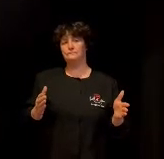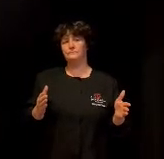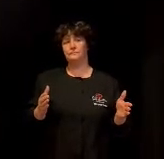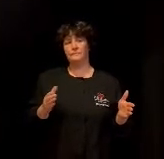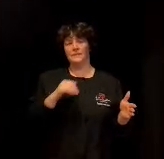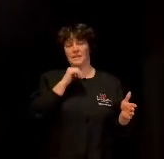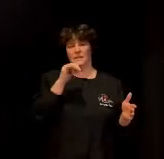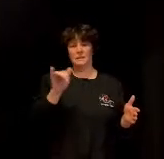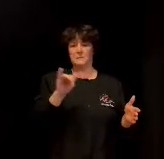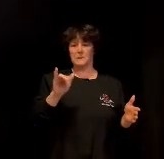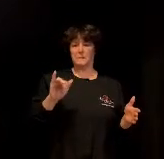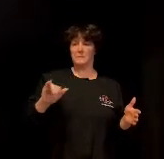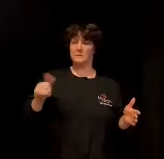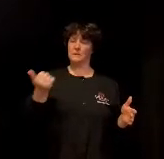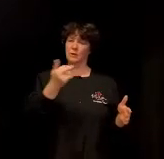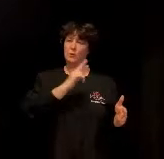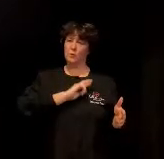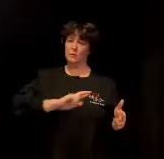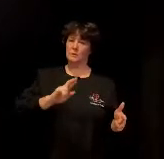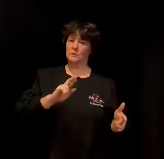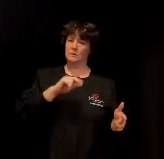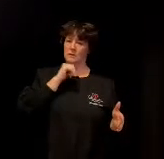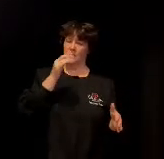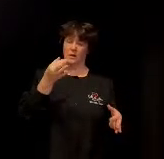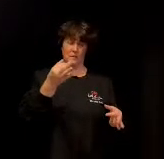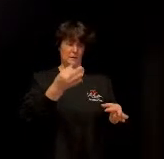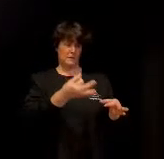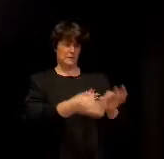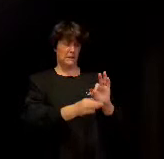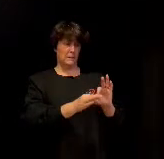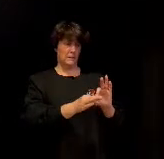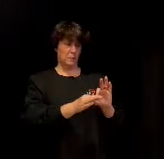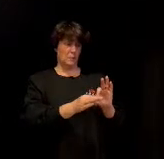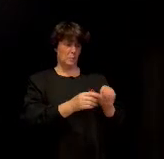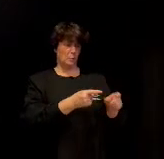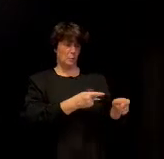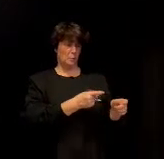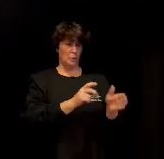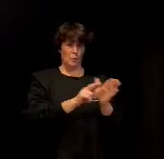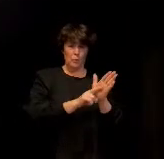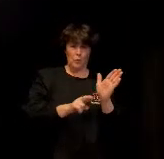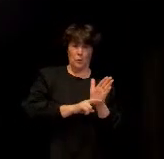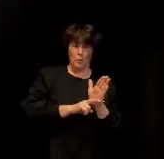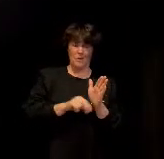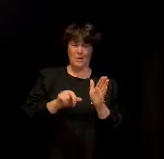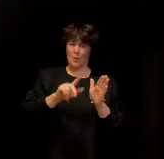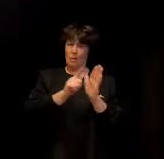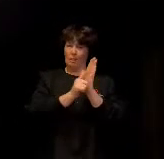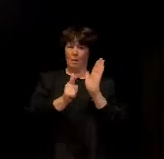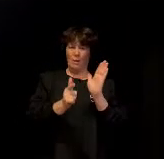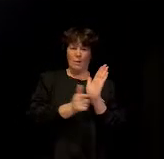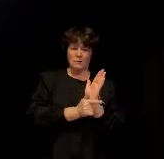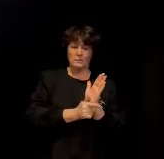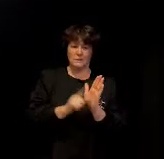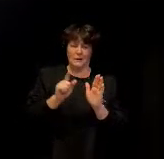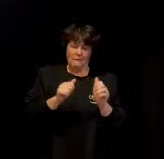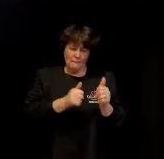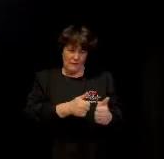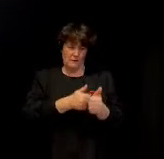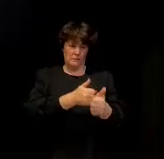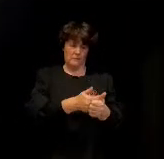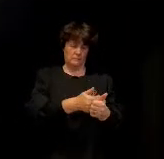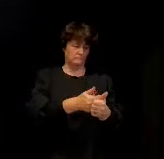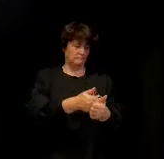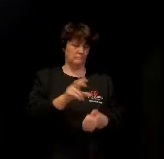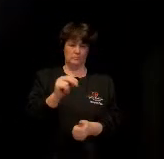is not like other religions. It doesn't have just a simple code of ethics or rules or laws that one must follow. It offers a